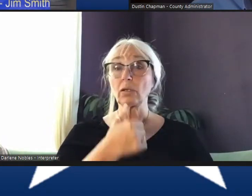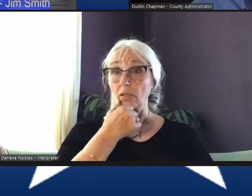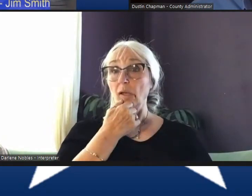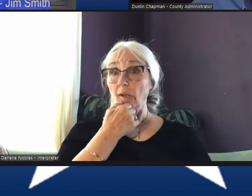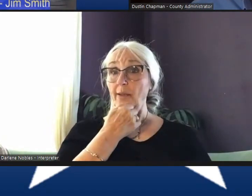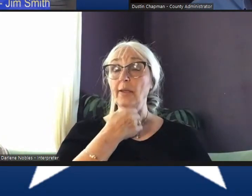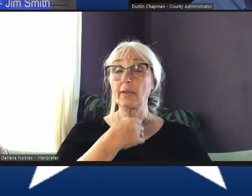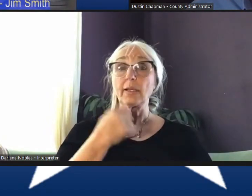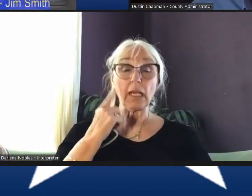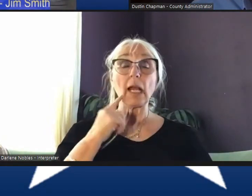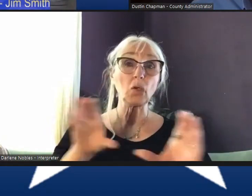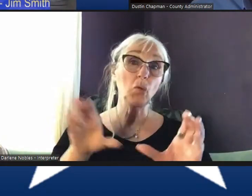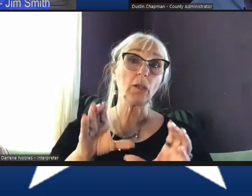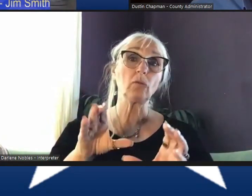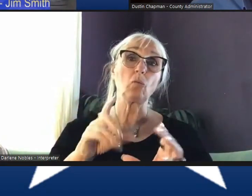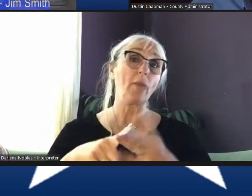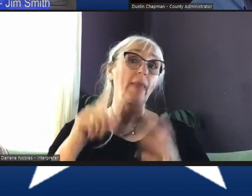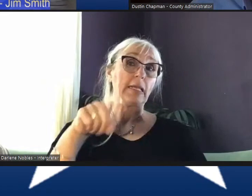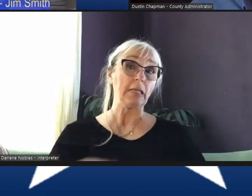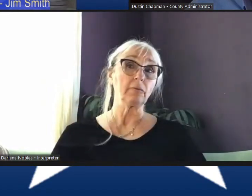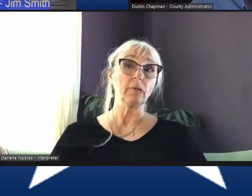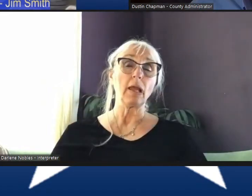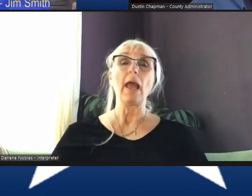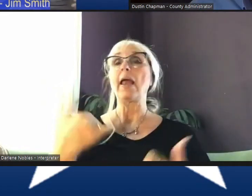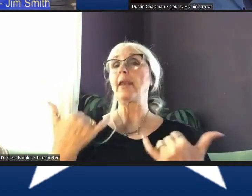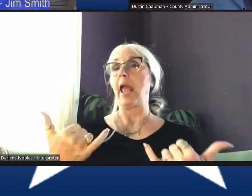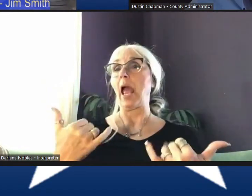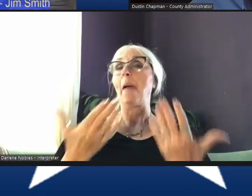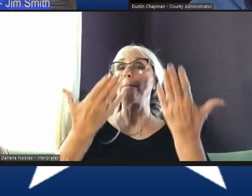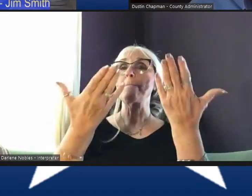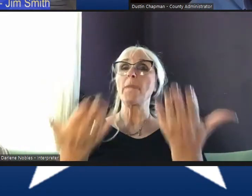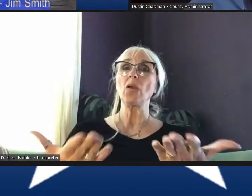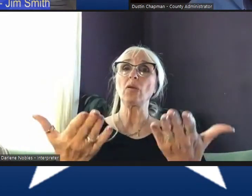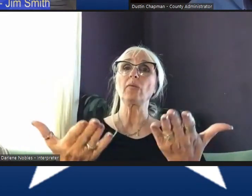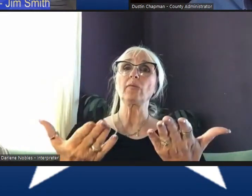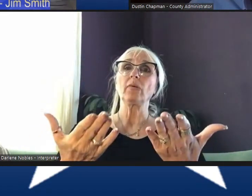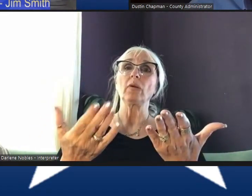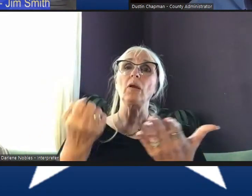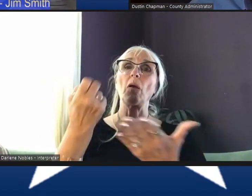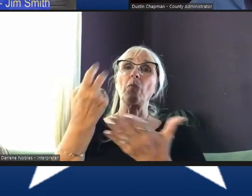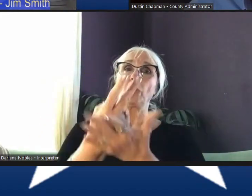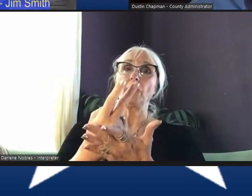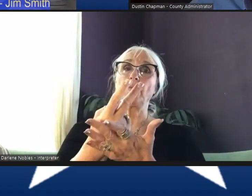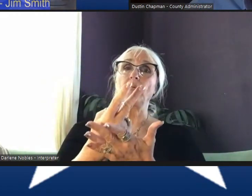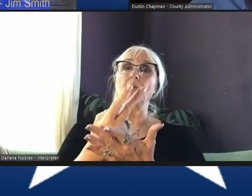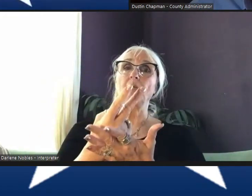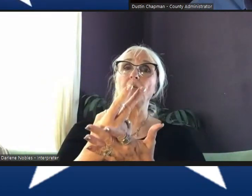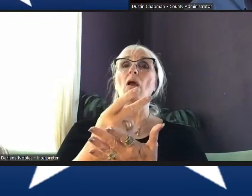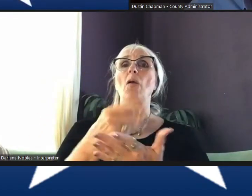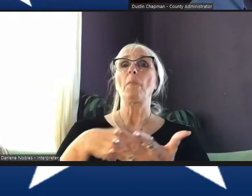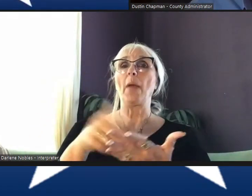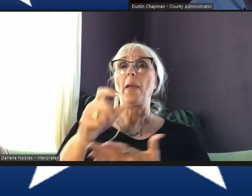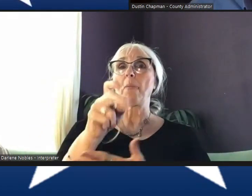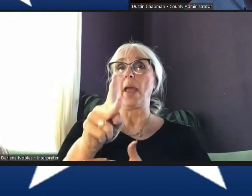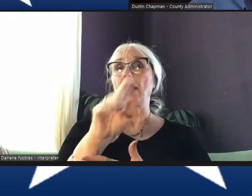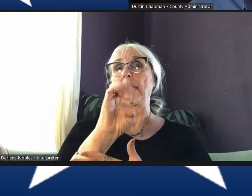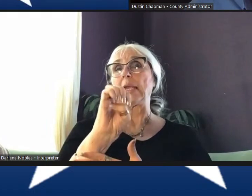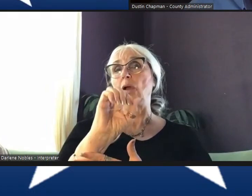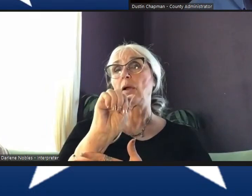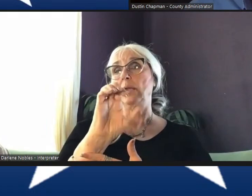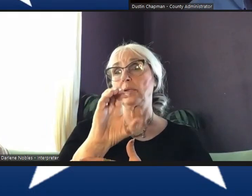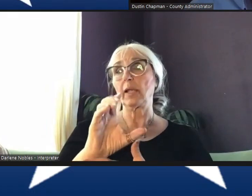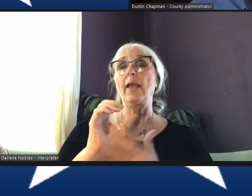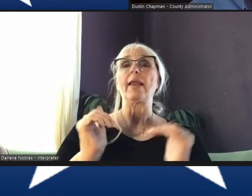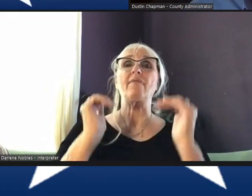doing. right. Move to approve EOAC's request for reimbursement of funds and for advance of funds